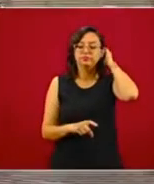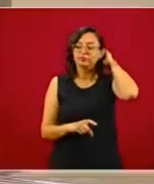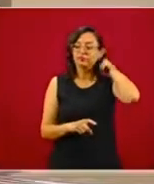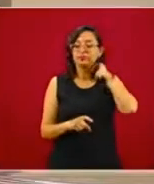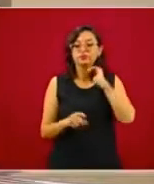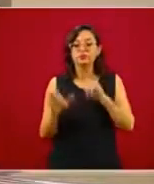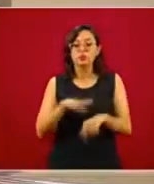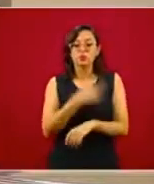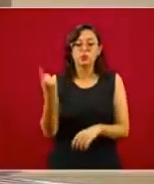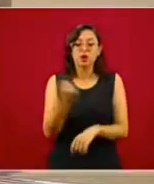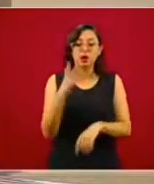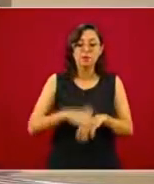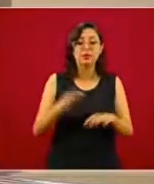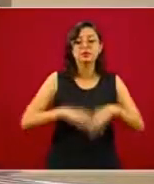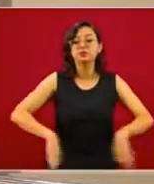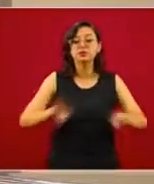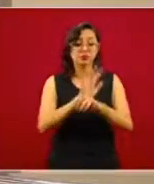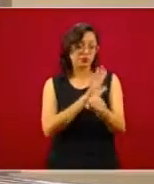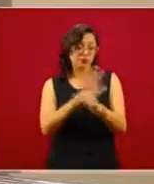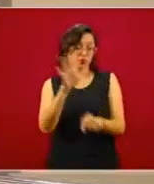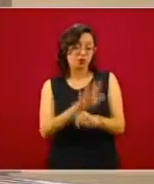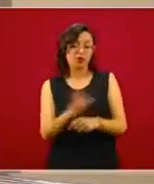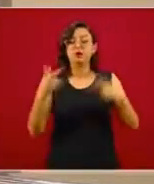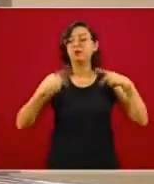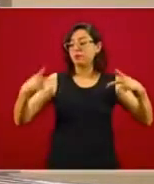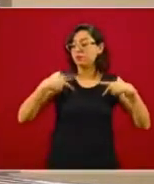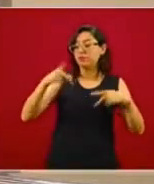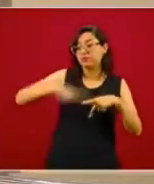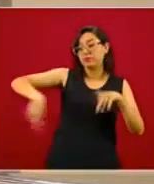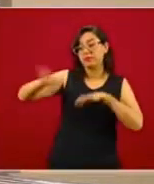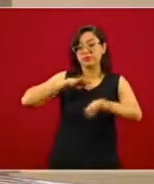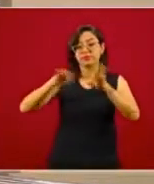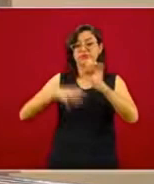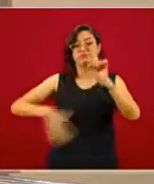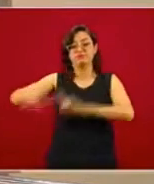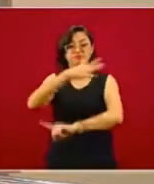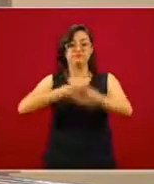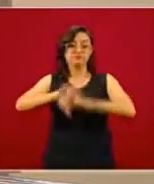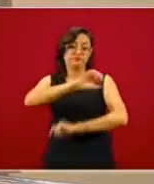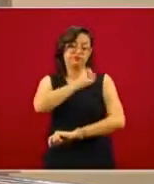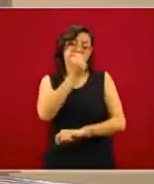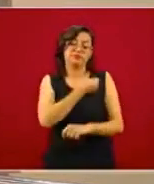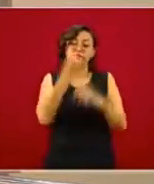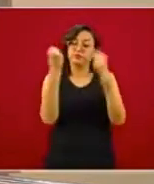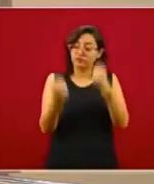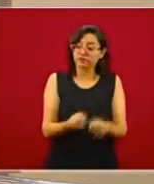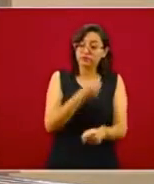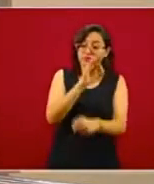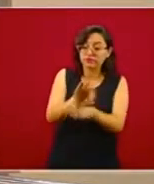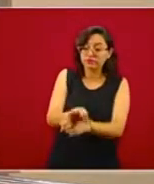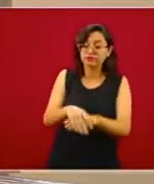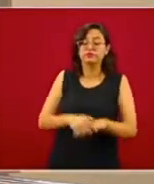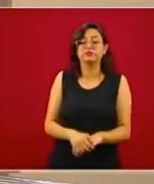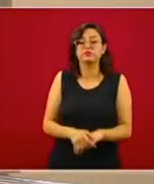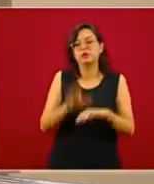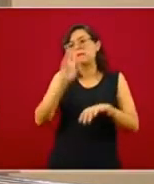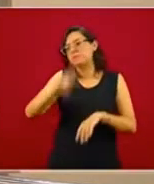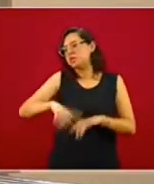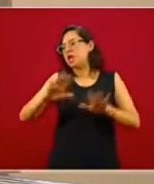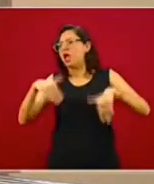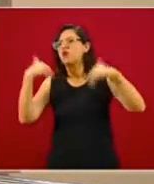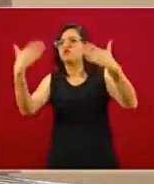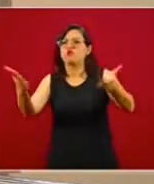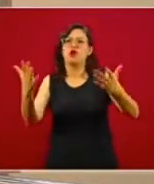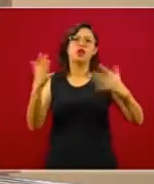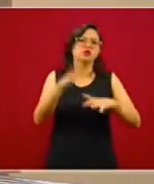doing this, they should speak out, because the most important thing here is the health of workers. Of course, we